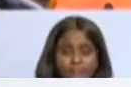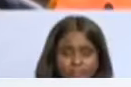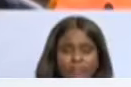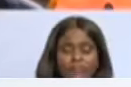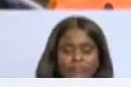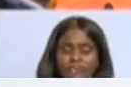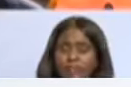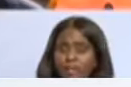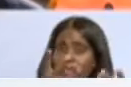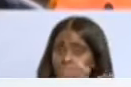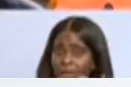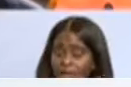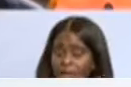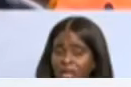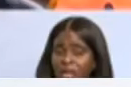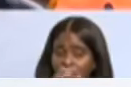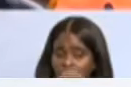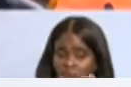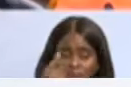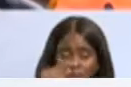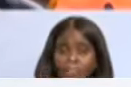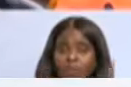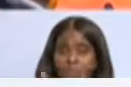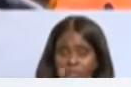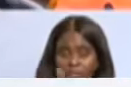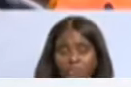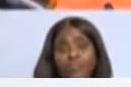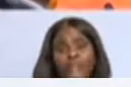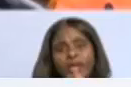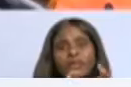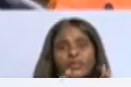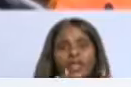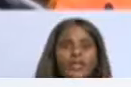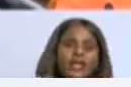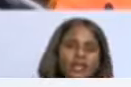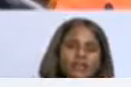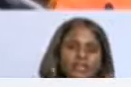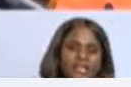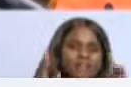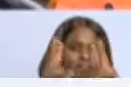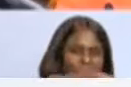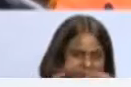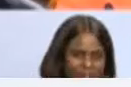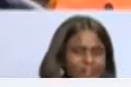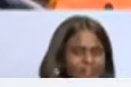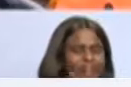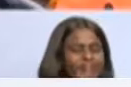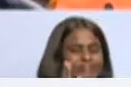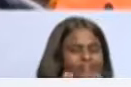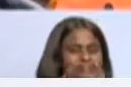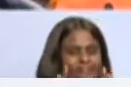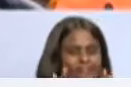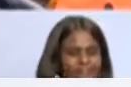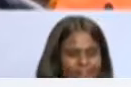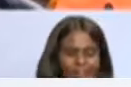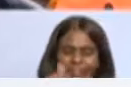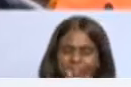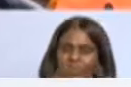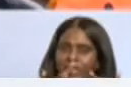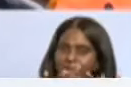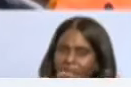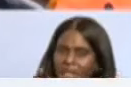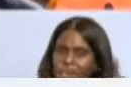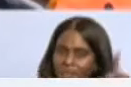our people legally. Again, rule of law, legally. To land to our people legally